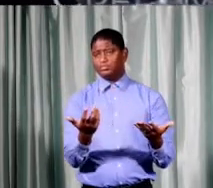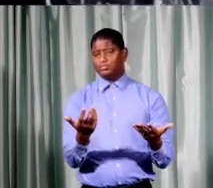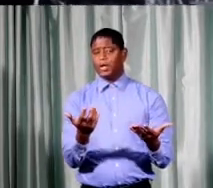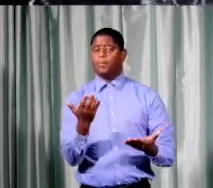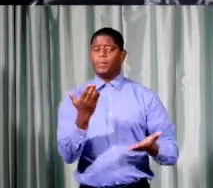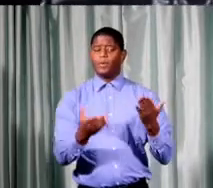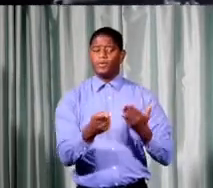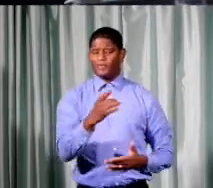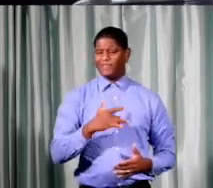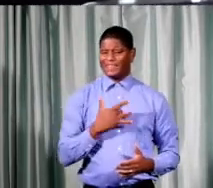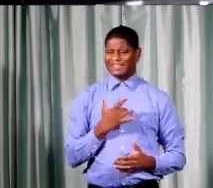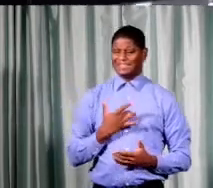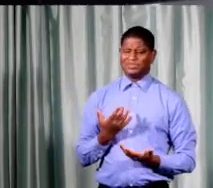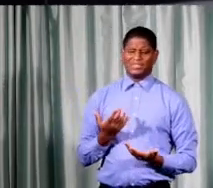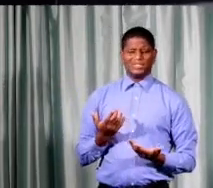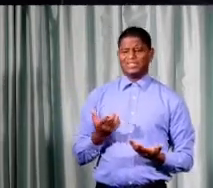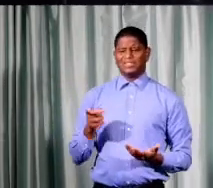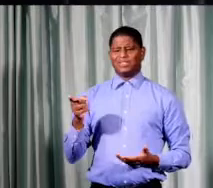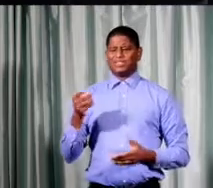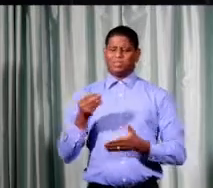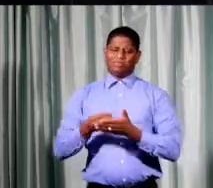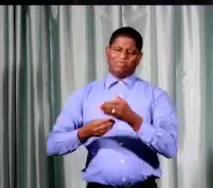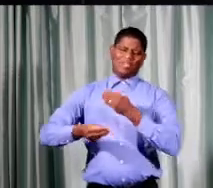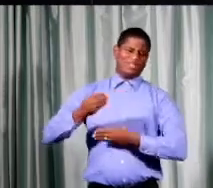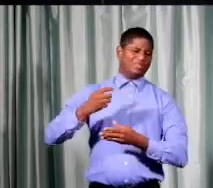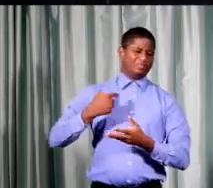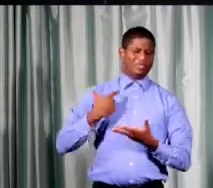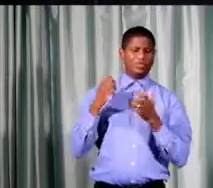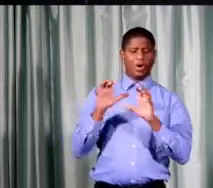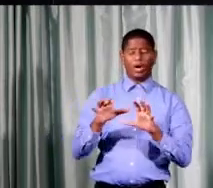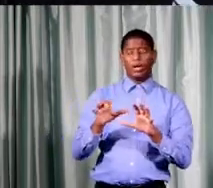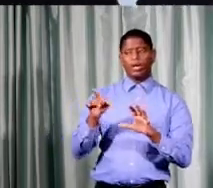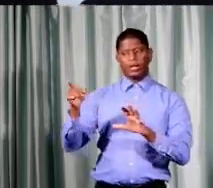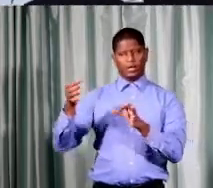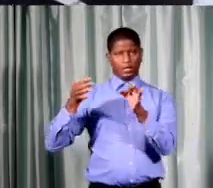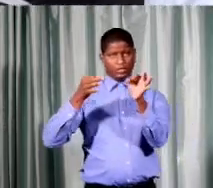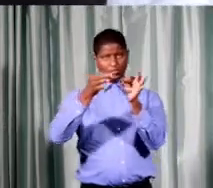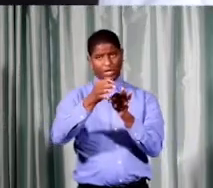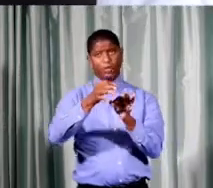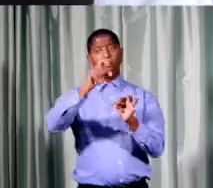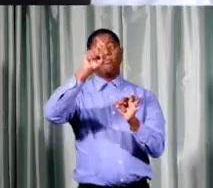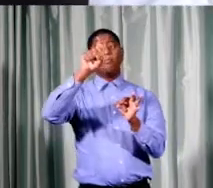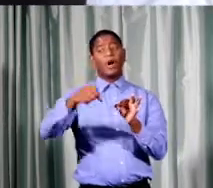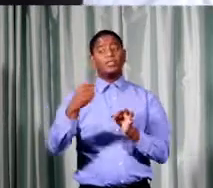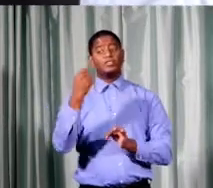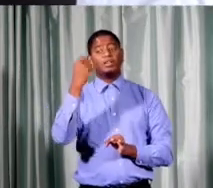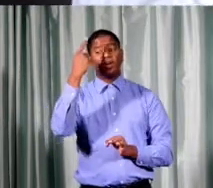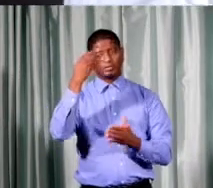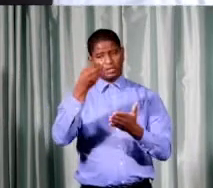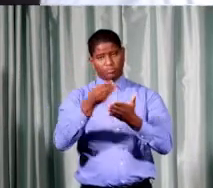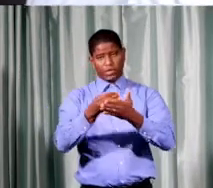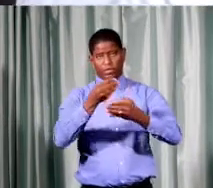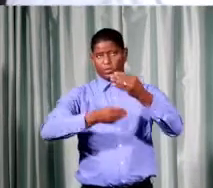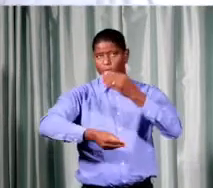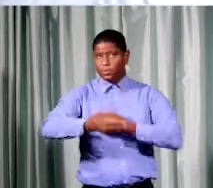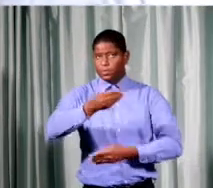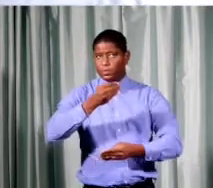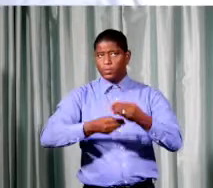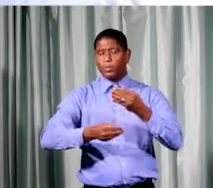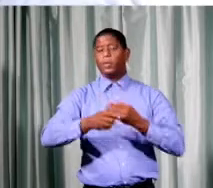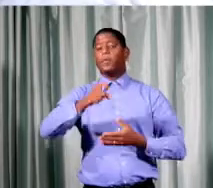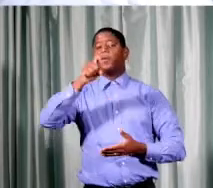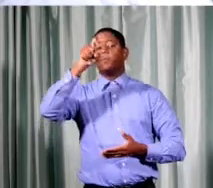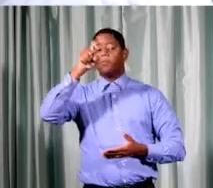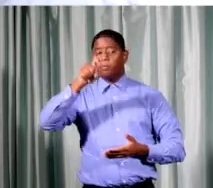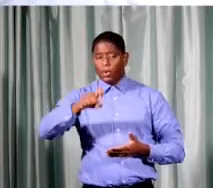this or I don't want to know this. You have to understand accounting, and you have to